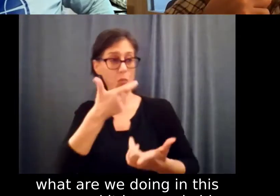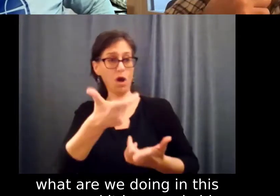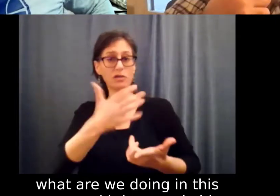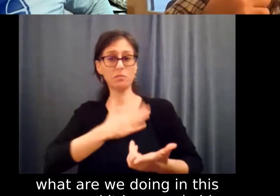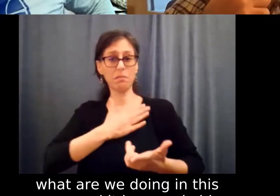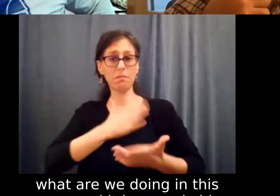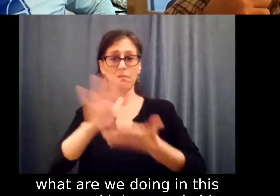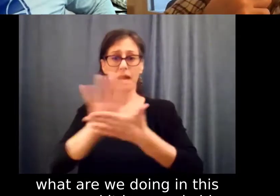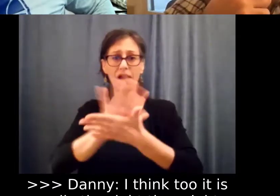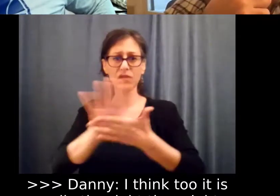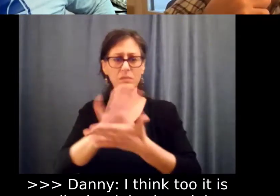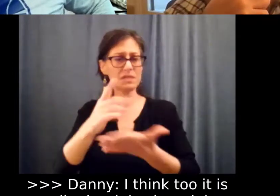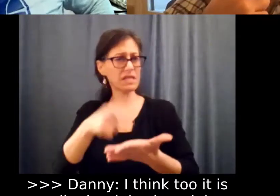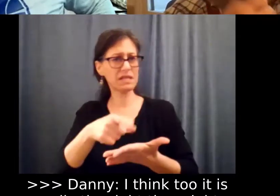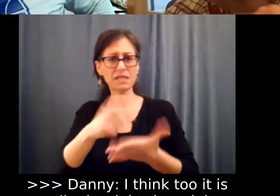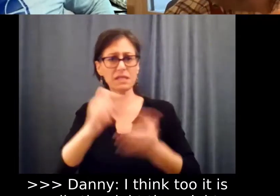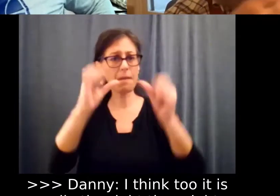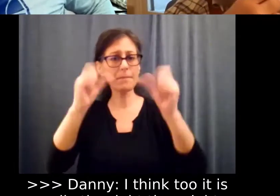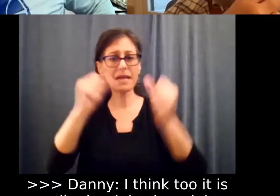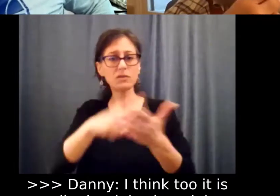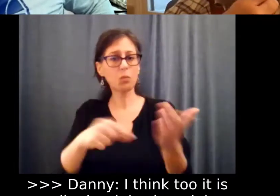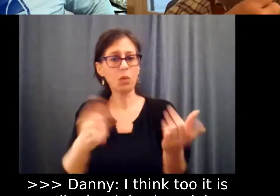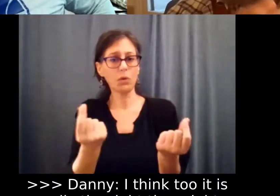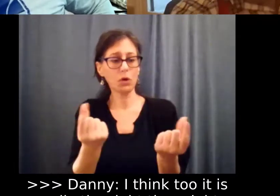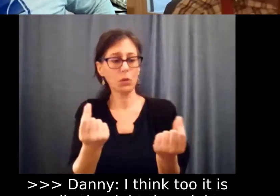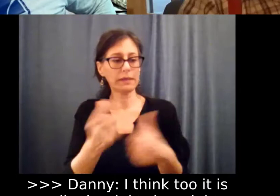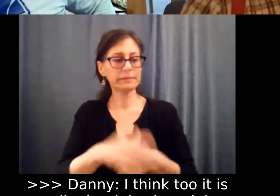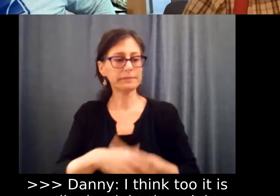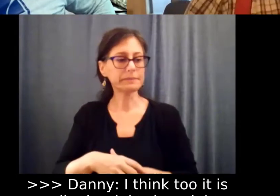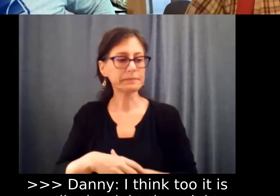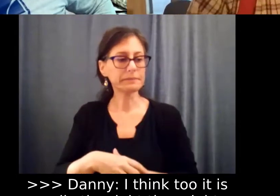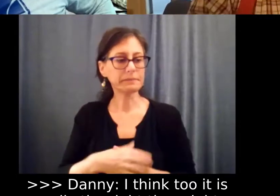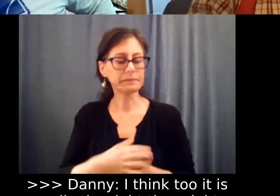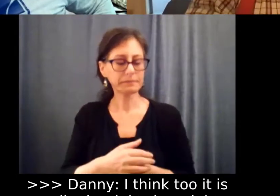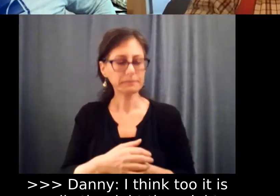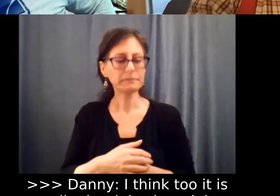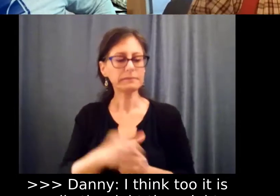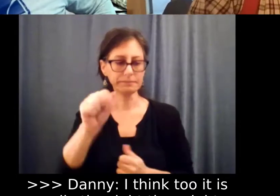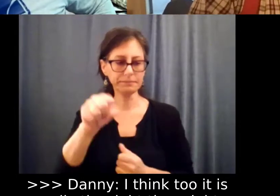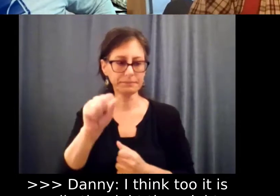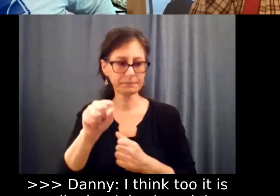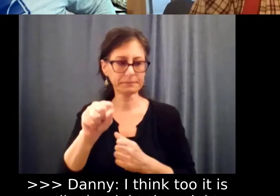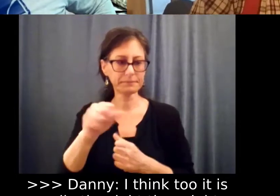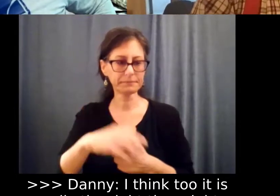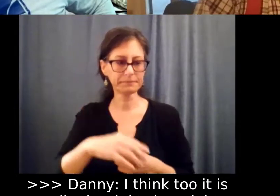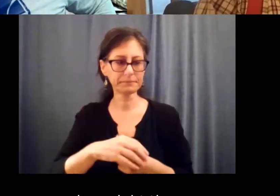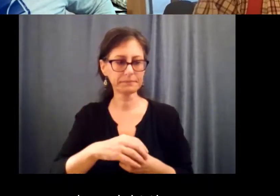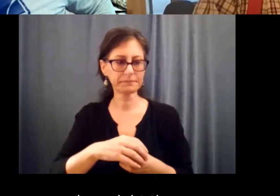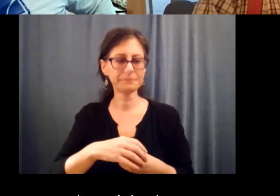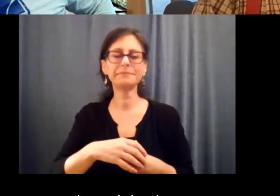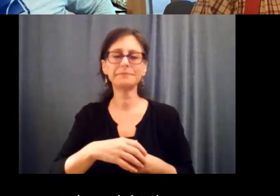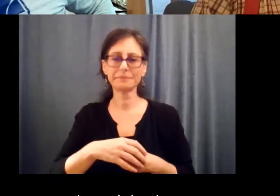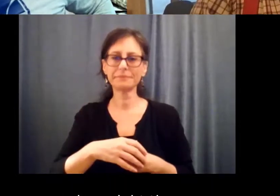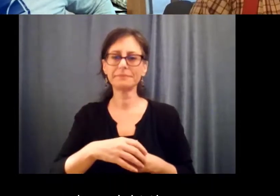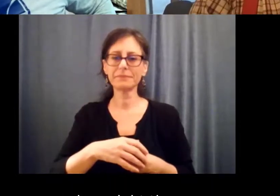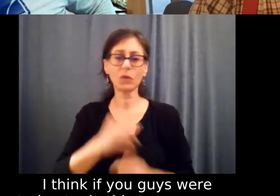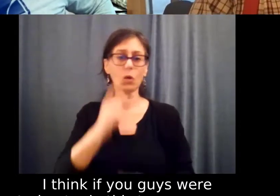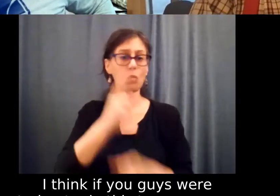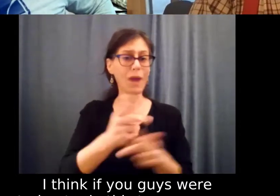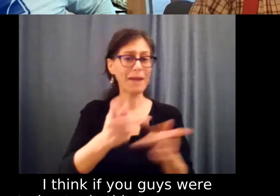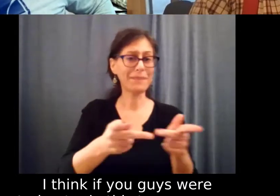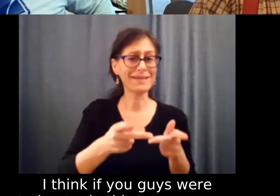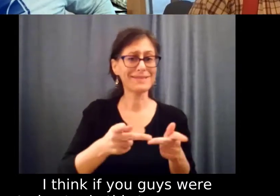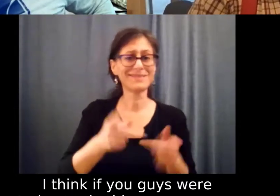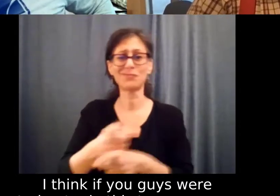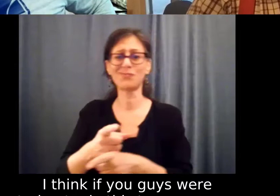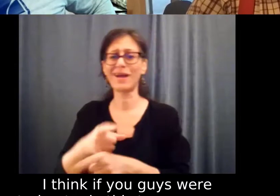and it's remarkable. I think too, it's really, right time, right place, right time. I